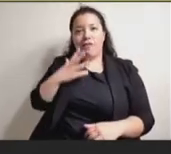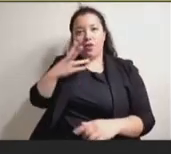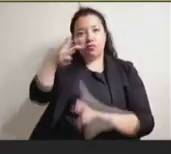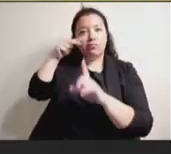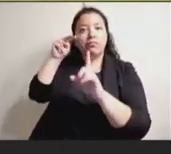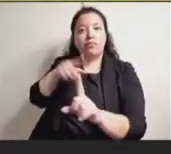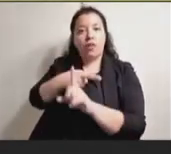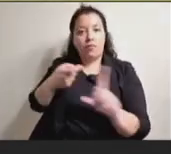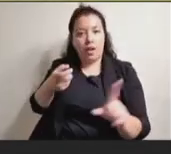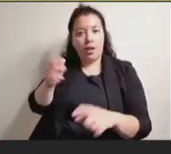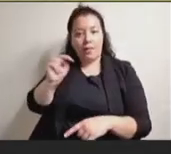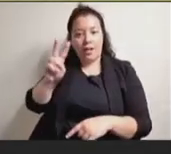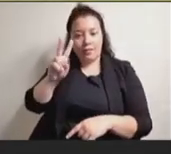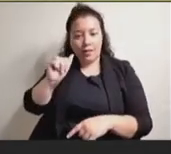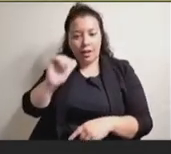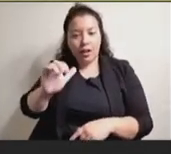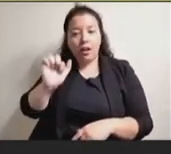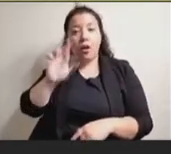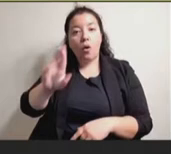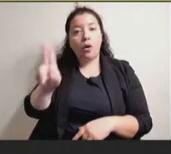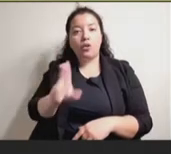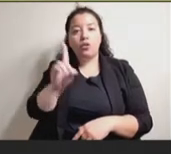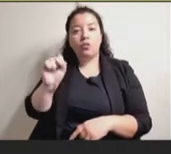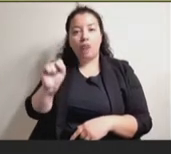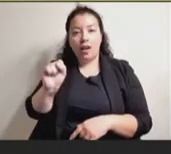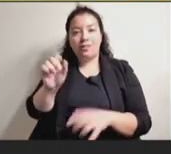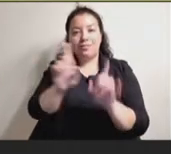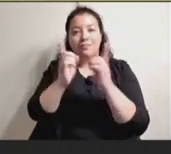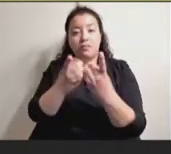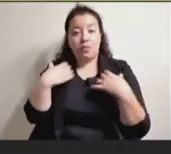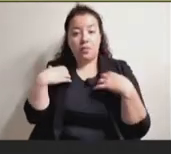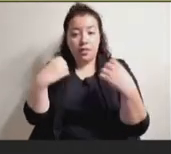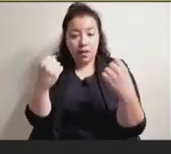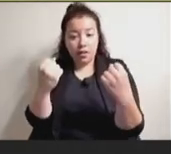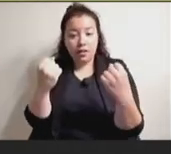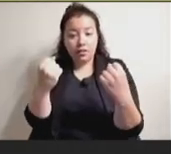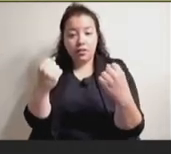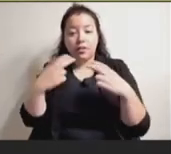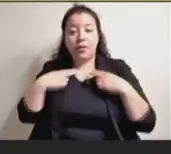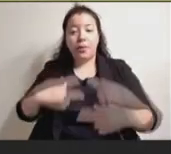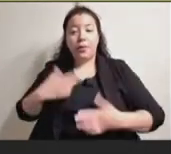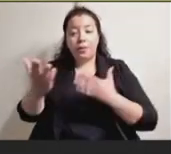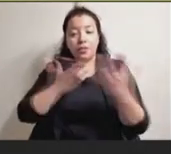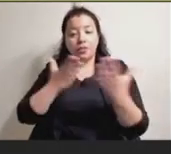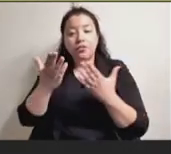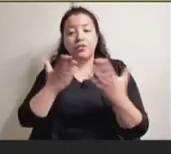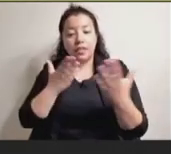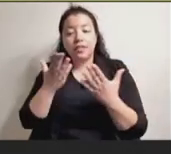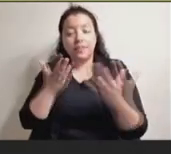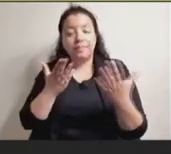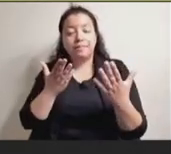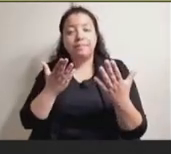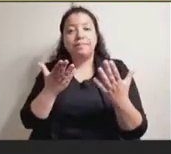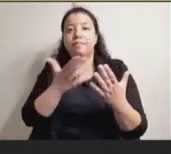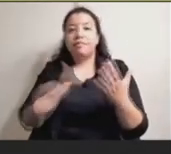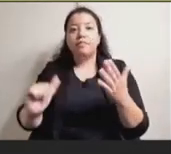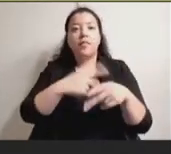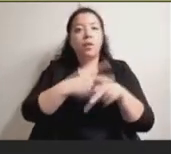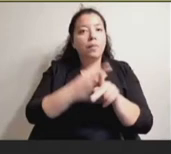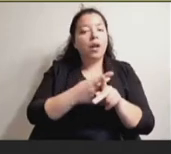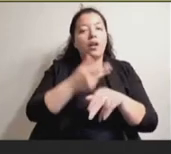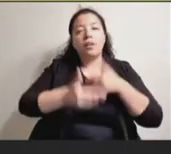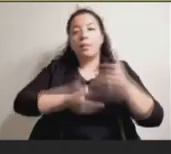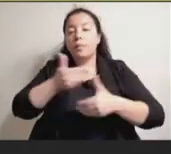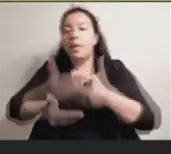Committee or the U.S. Department of Health and Human Services. Mention of products, processes, services, manufacturers, companies, or